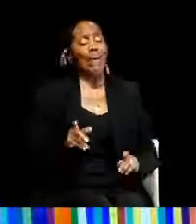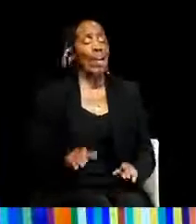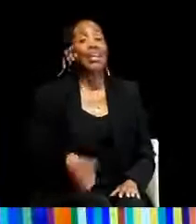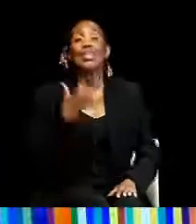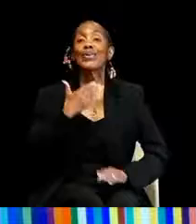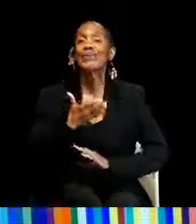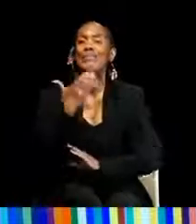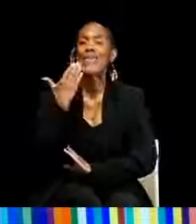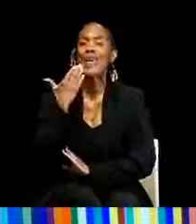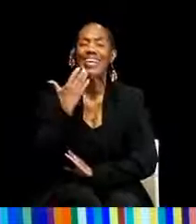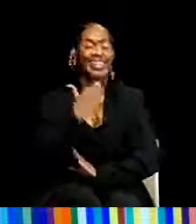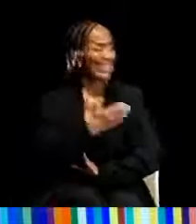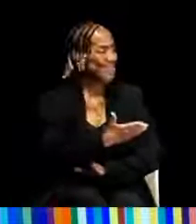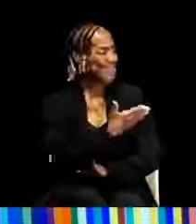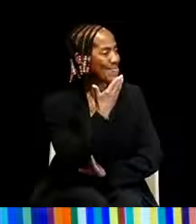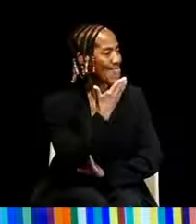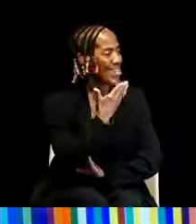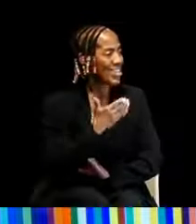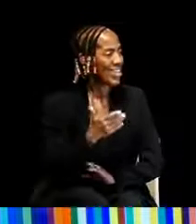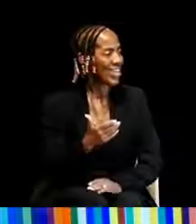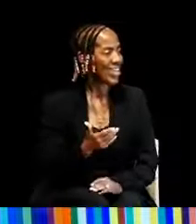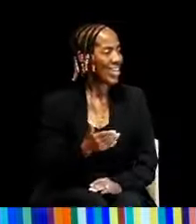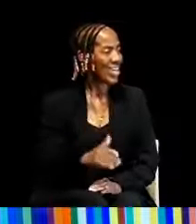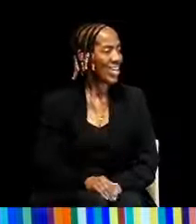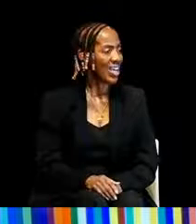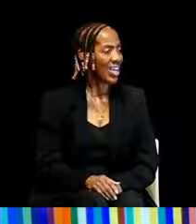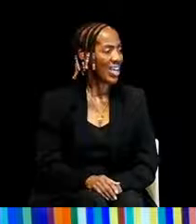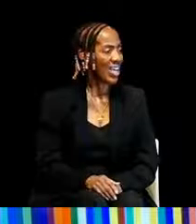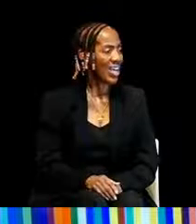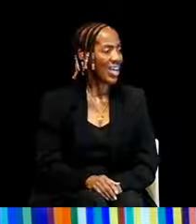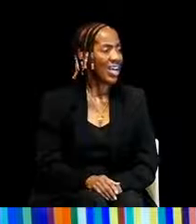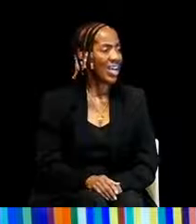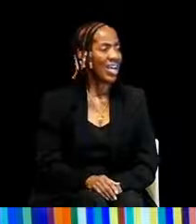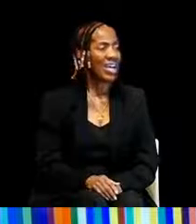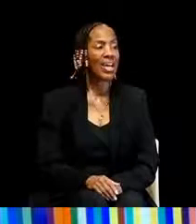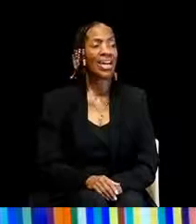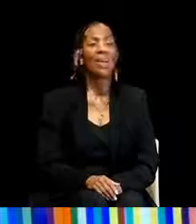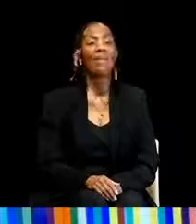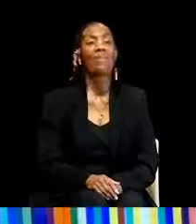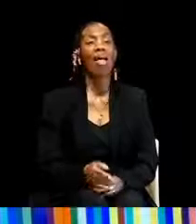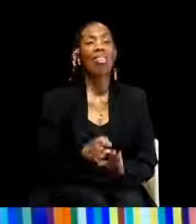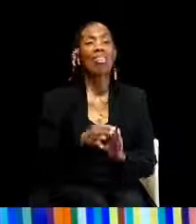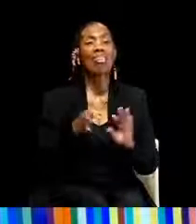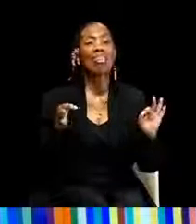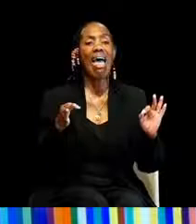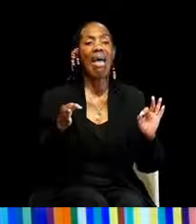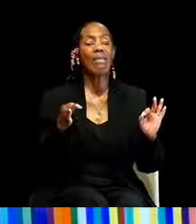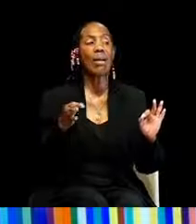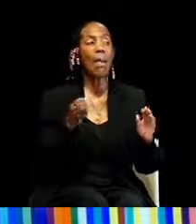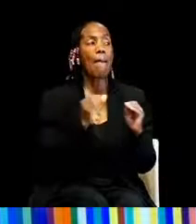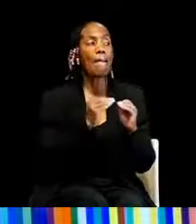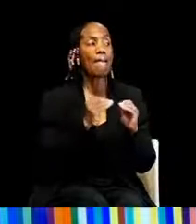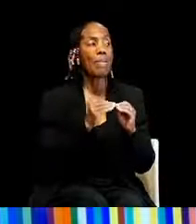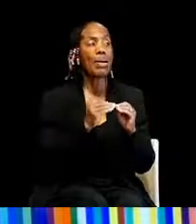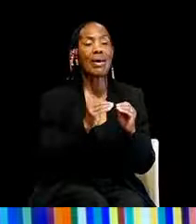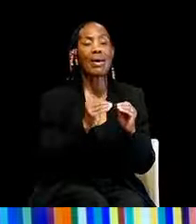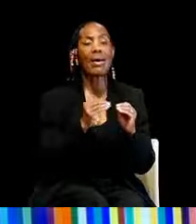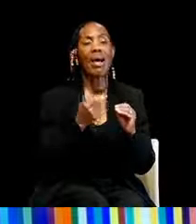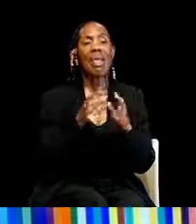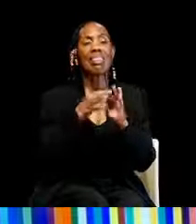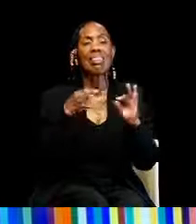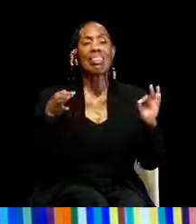Good morning. Good morning. If we were back home, I would say, be rain yo, or be moan yo. Say it louder. Be moan